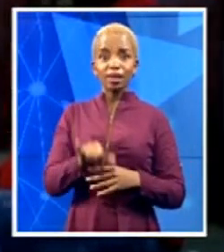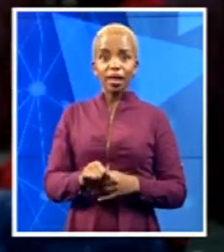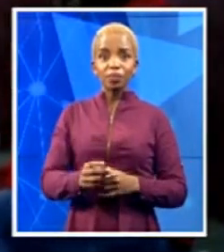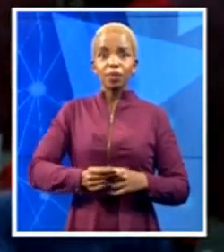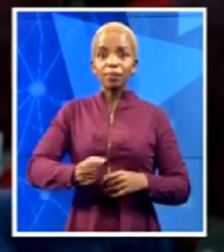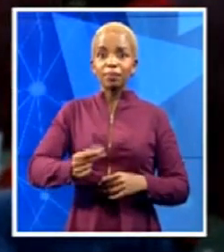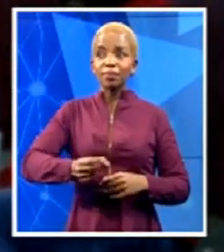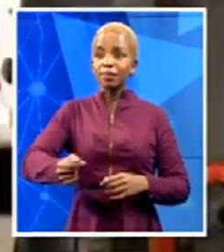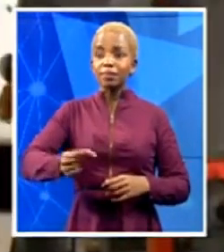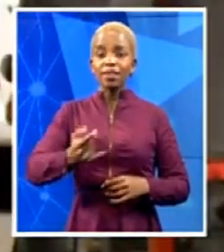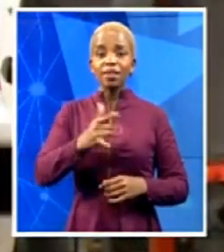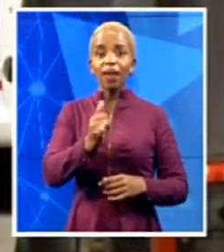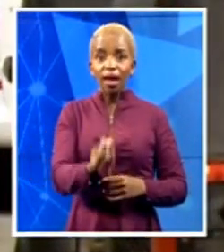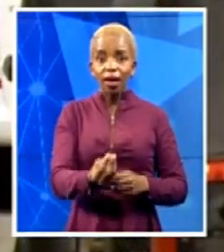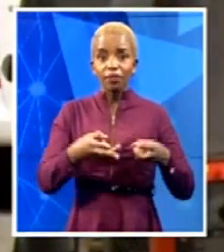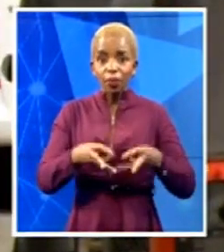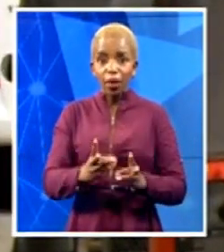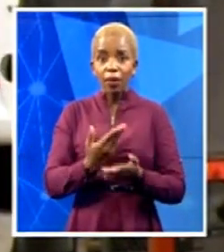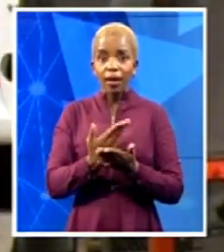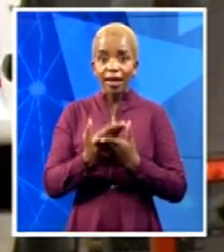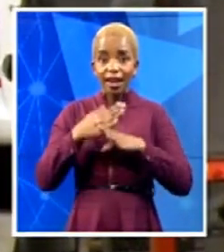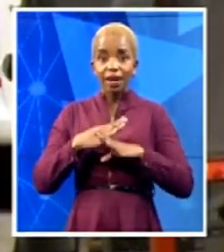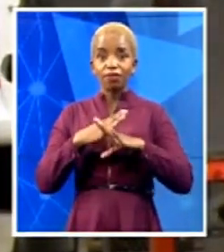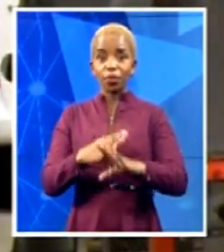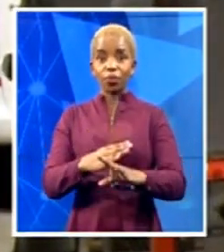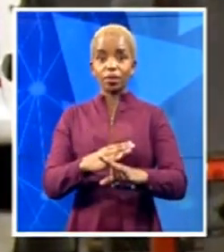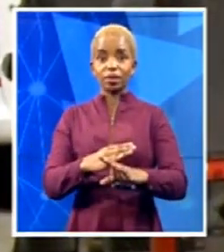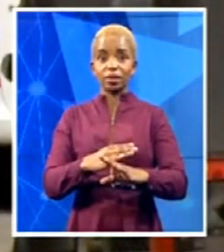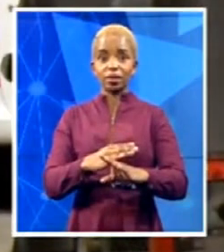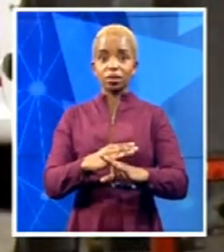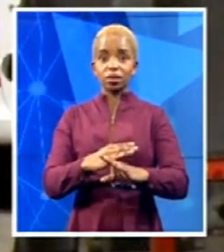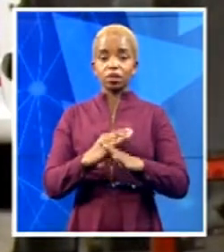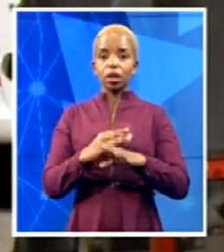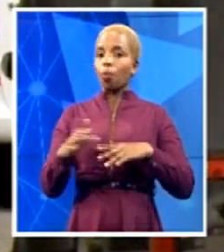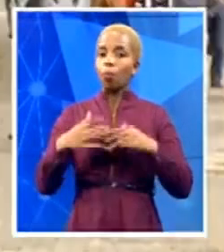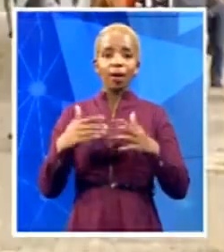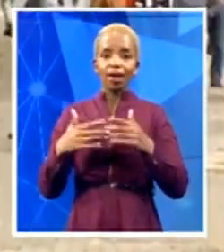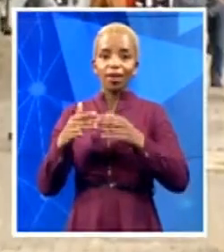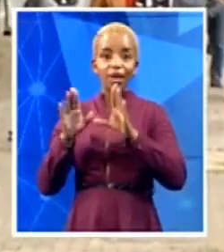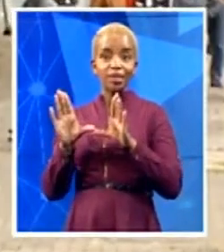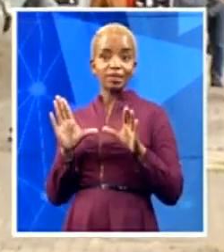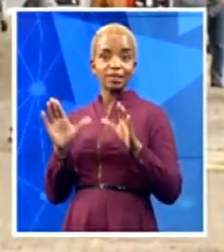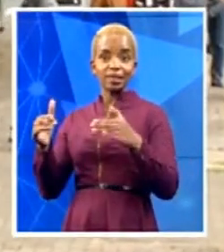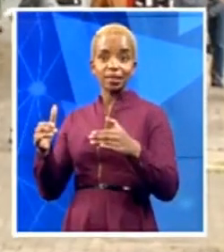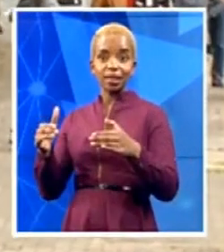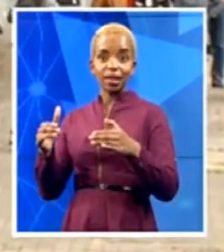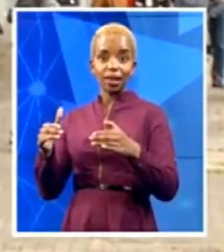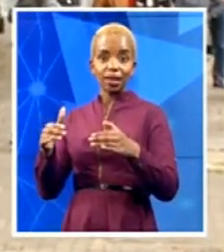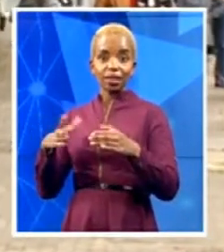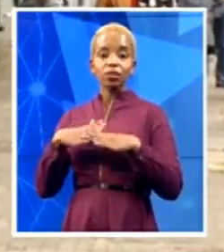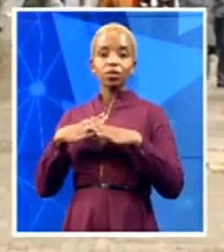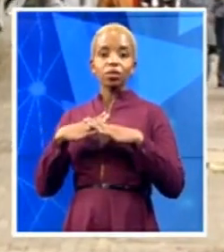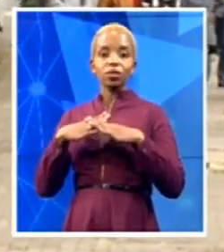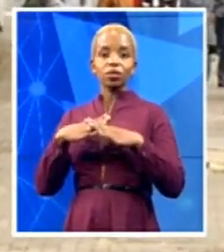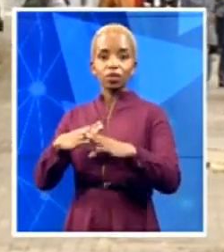them, whatever sector it is, from being in that UIF queue to finish the money. If there's a way, the majority of the businesses